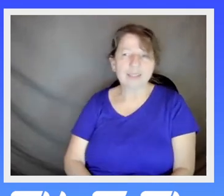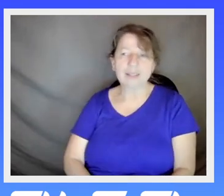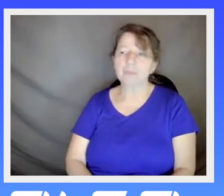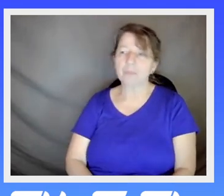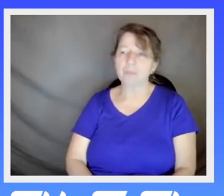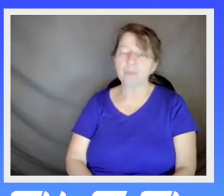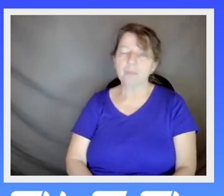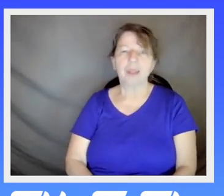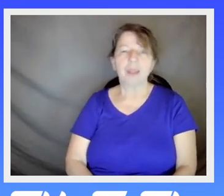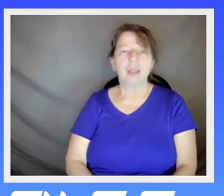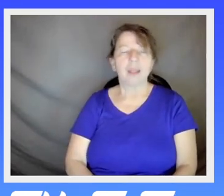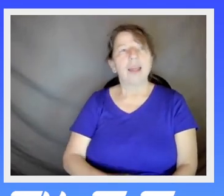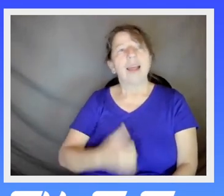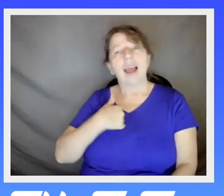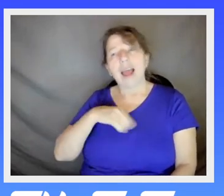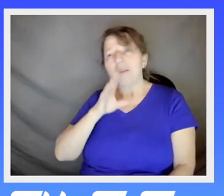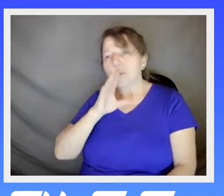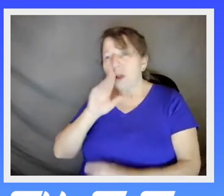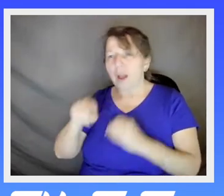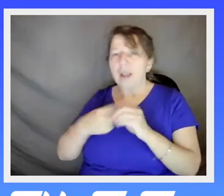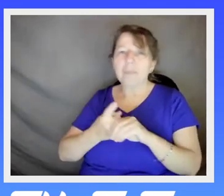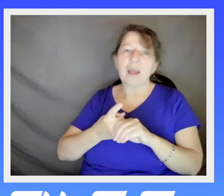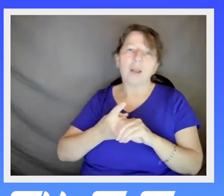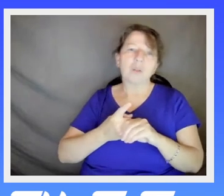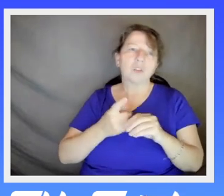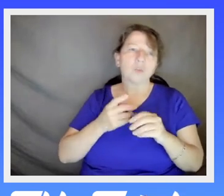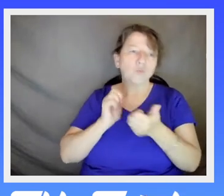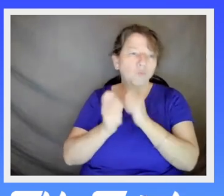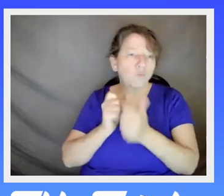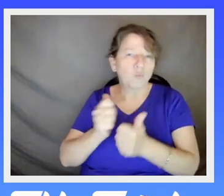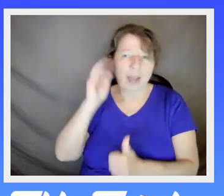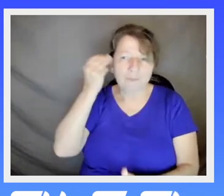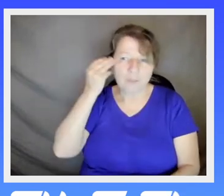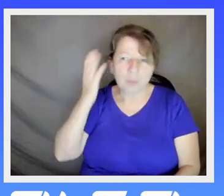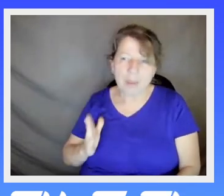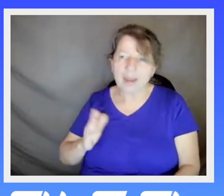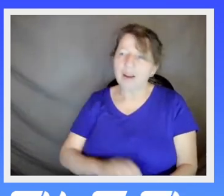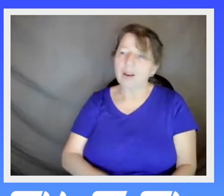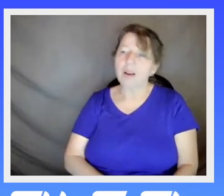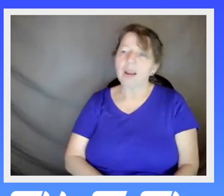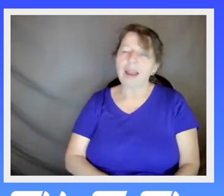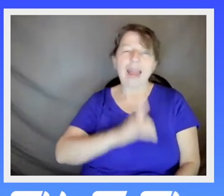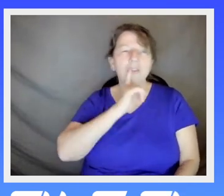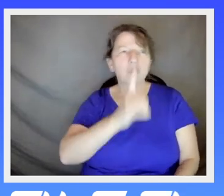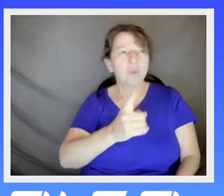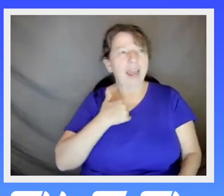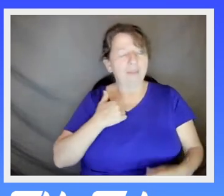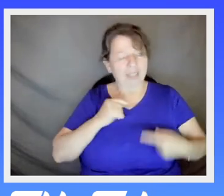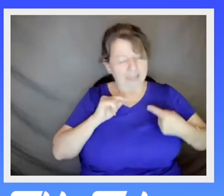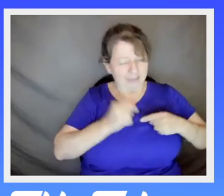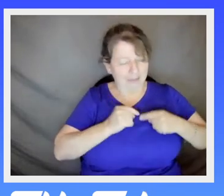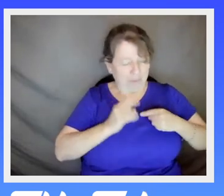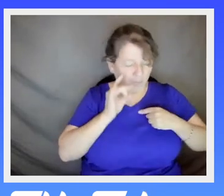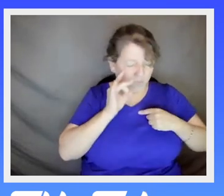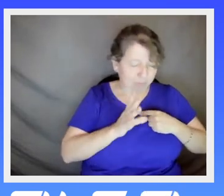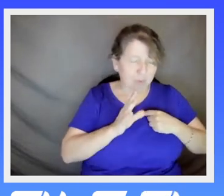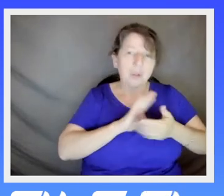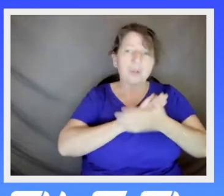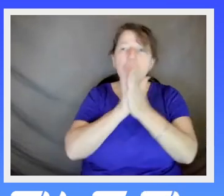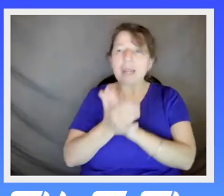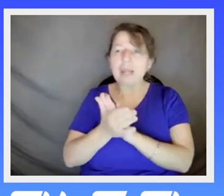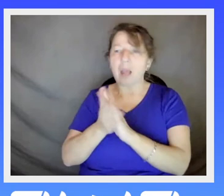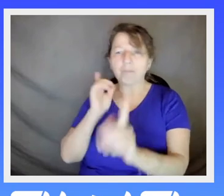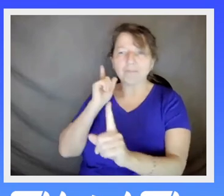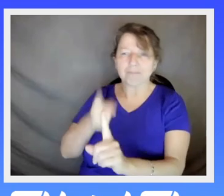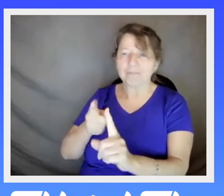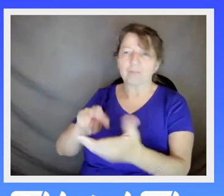an elected official and, of course, a candidate for mayor has always been about turning pain into purpose. You know, I talk about growing up in the city of